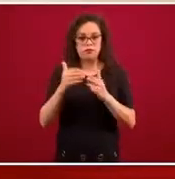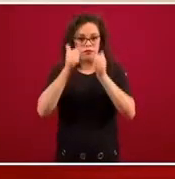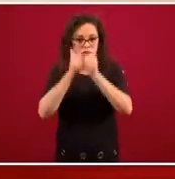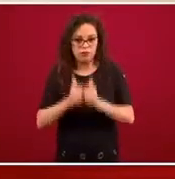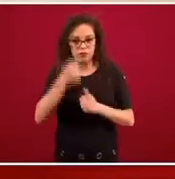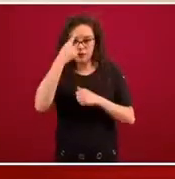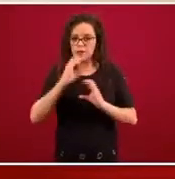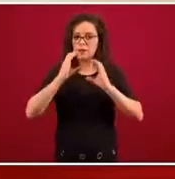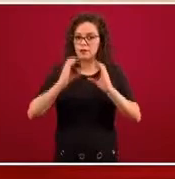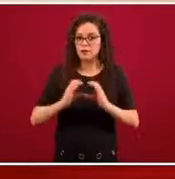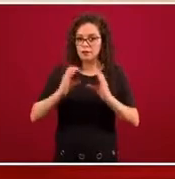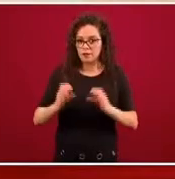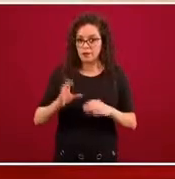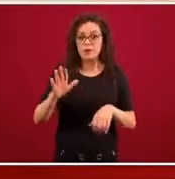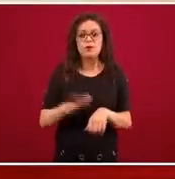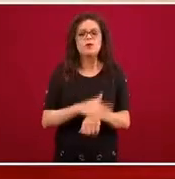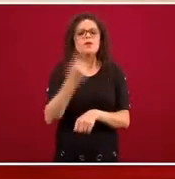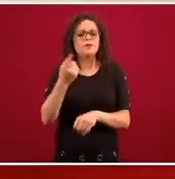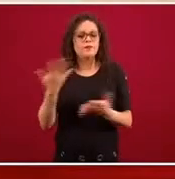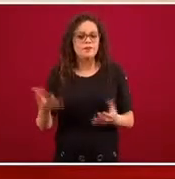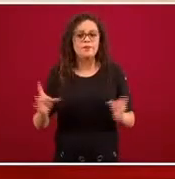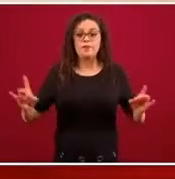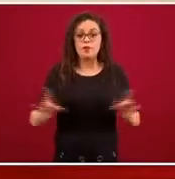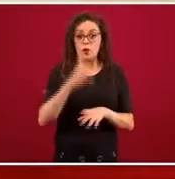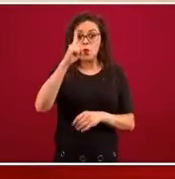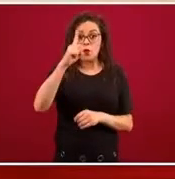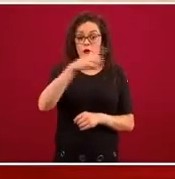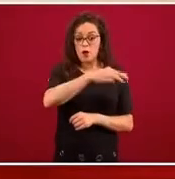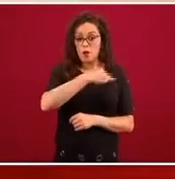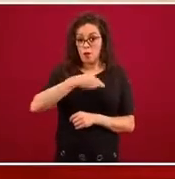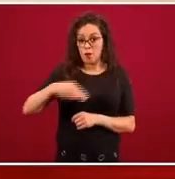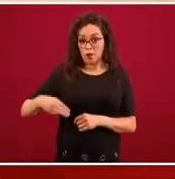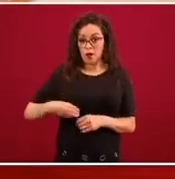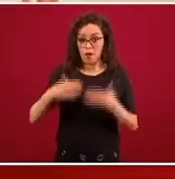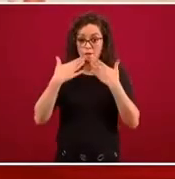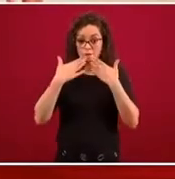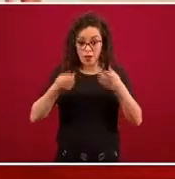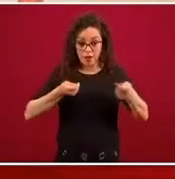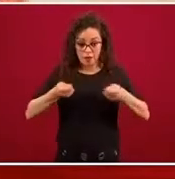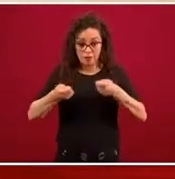of cases, because if a municipality